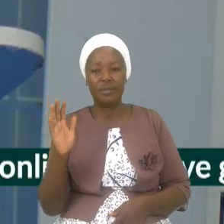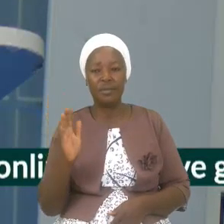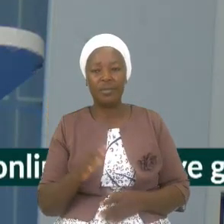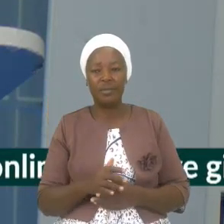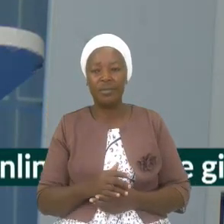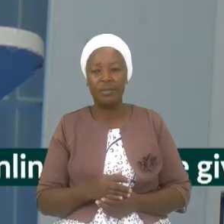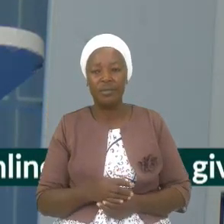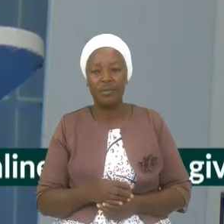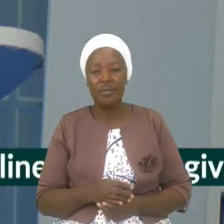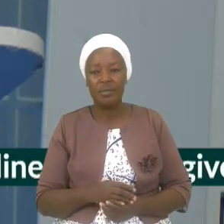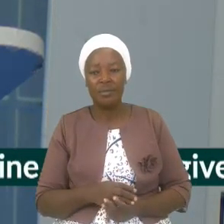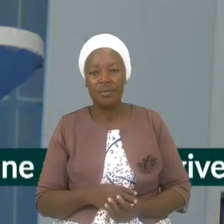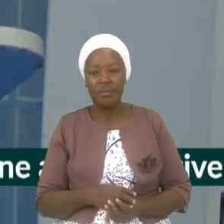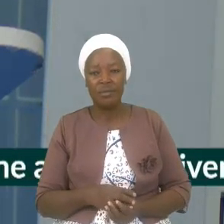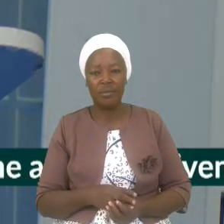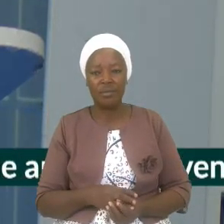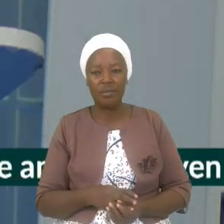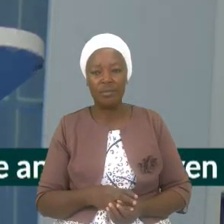Any flag there?